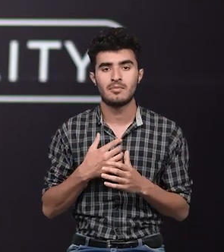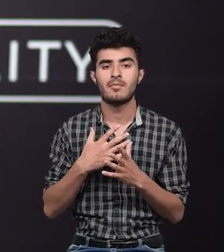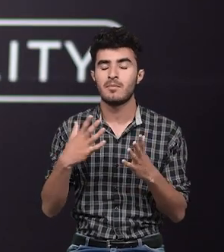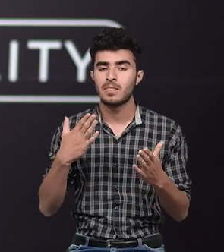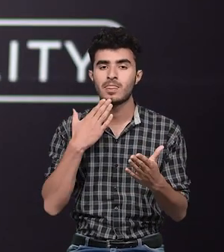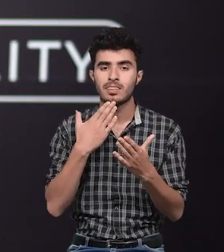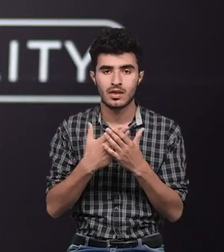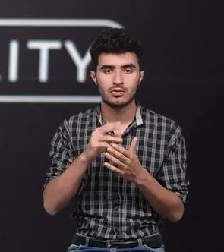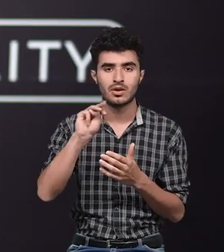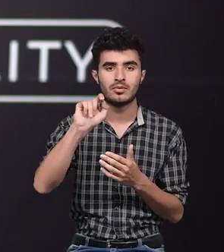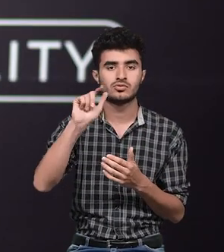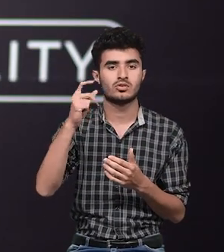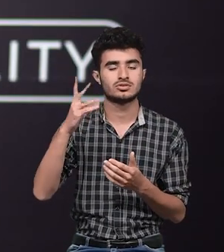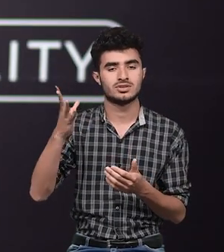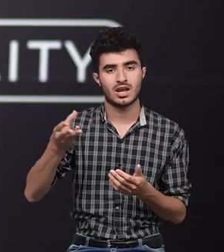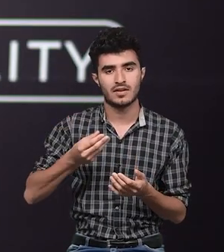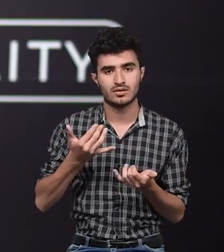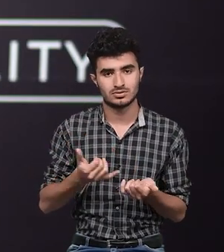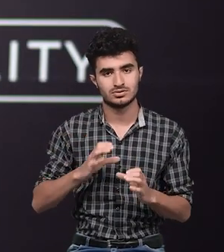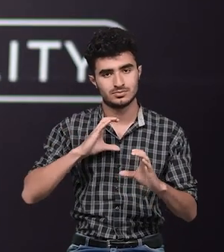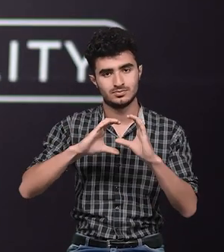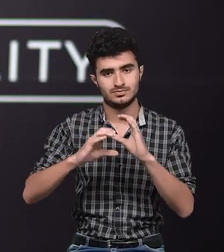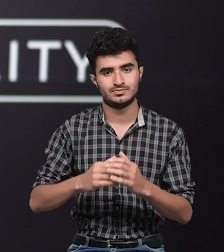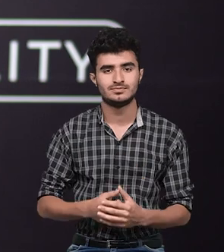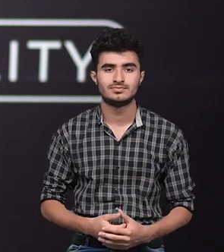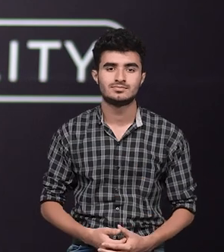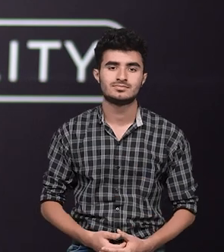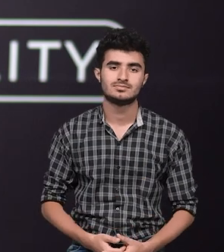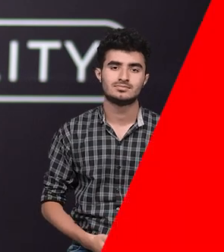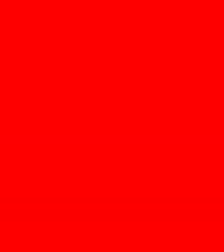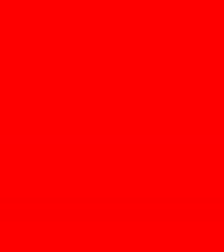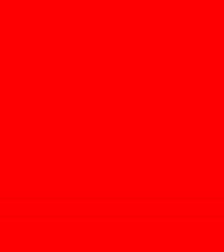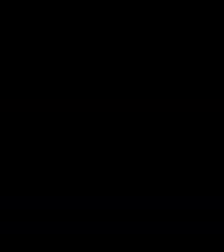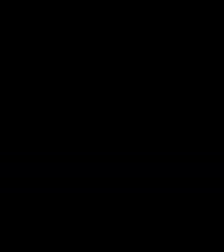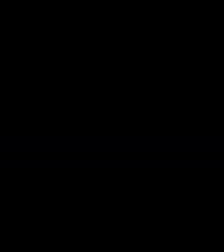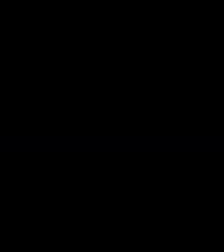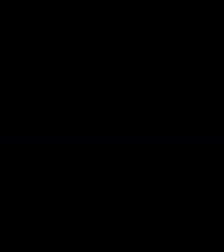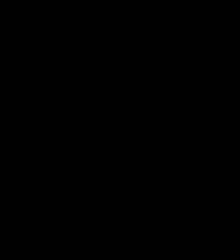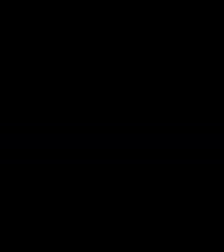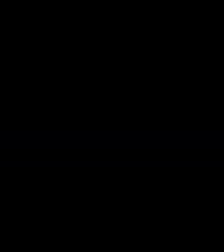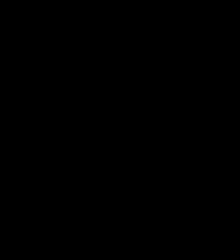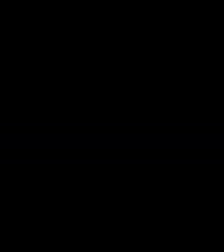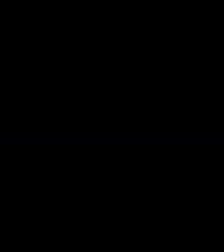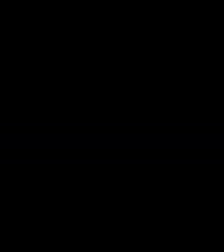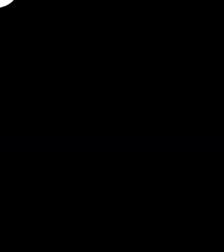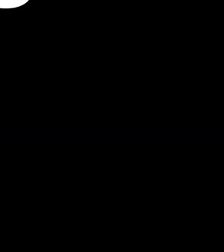and I am very honored to have been invited at MM Talks.